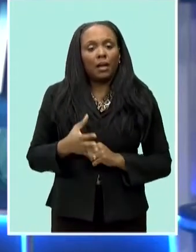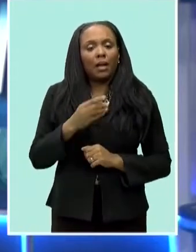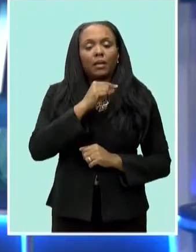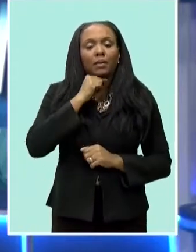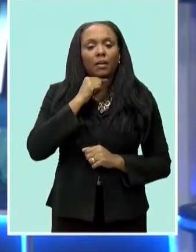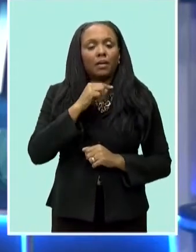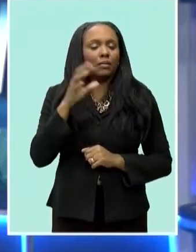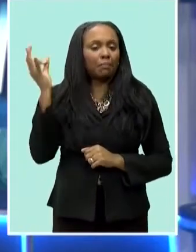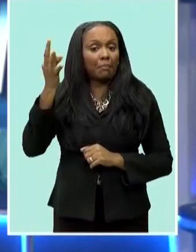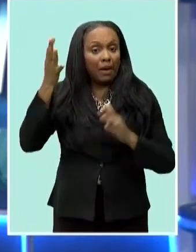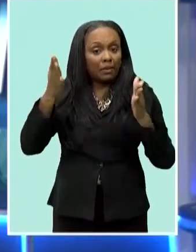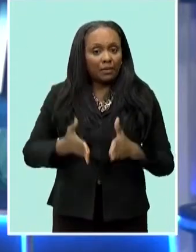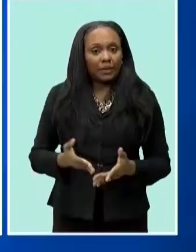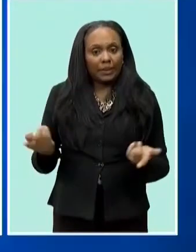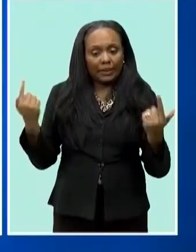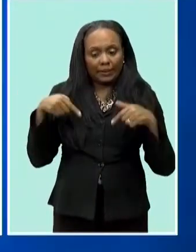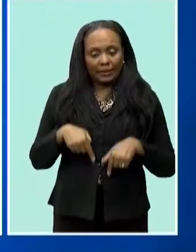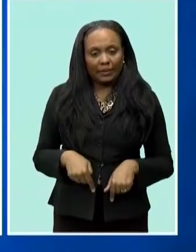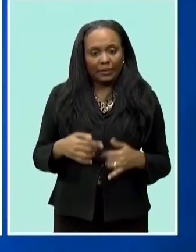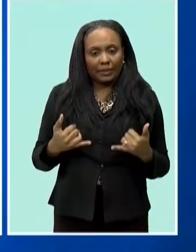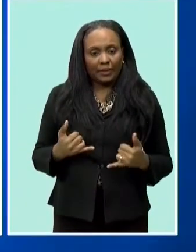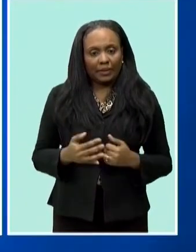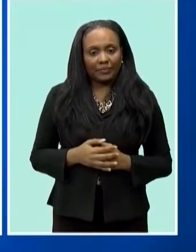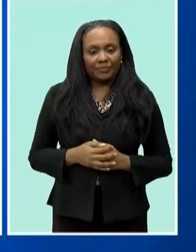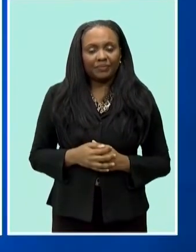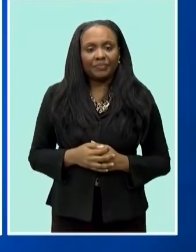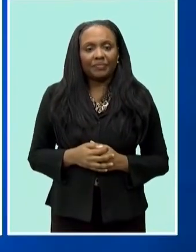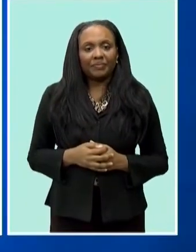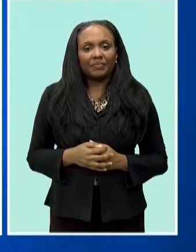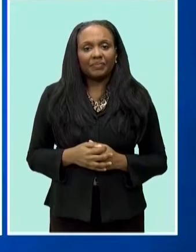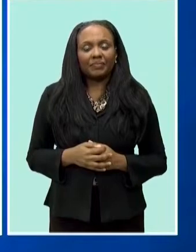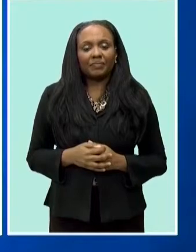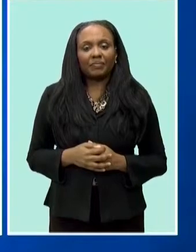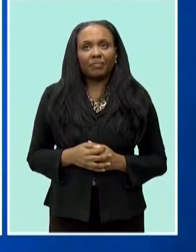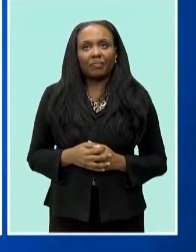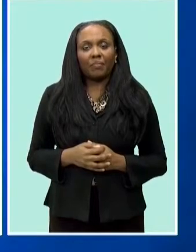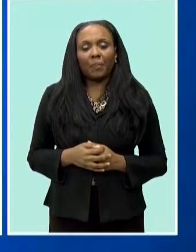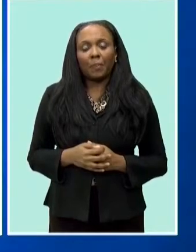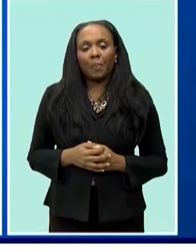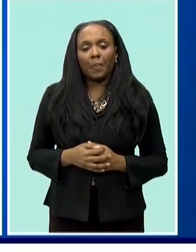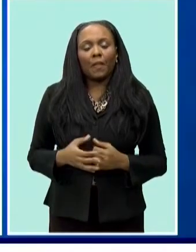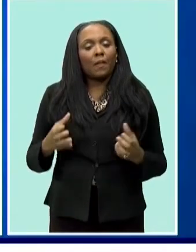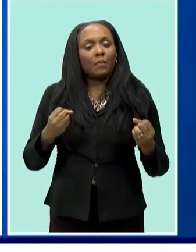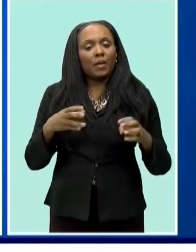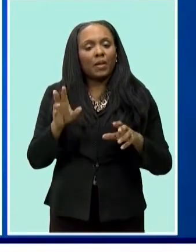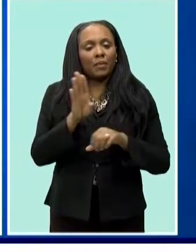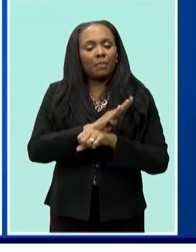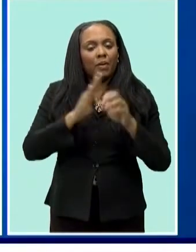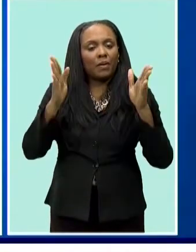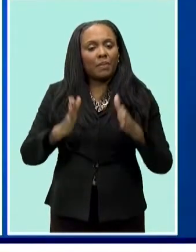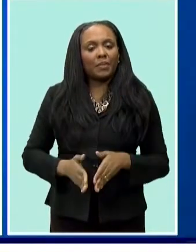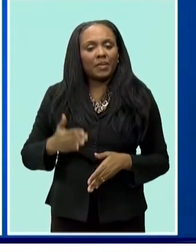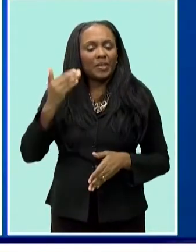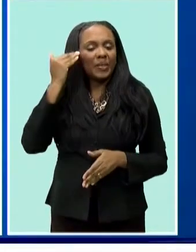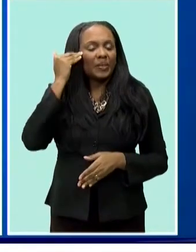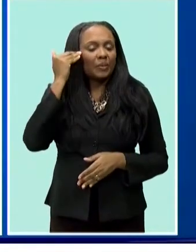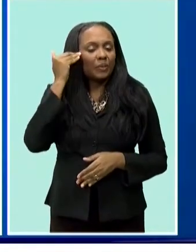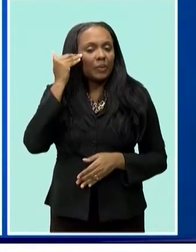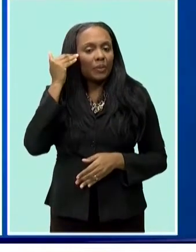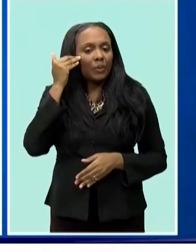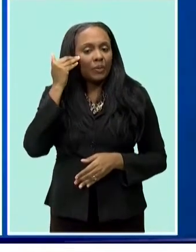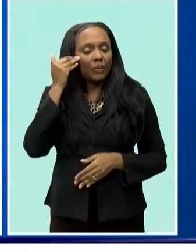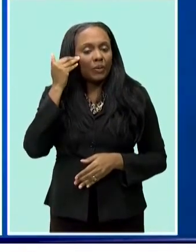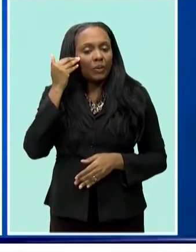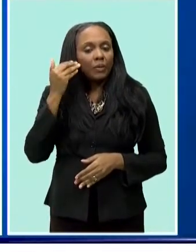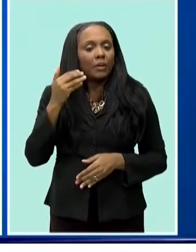Morning Barbados. The committee did commission our own Cheryl Wilby, who is known to Barbadians. She